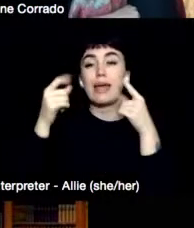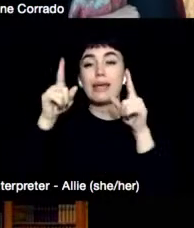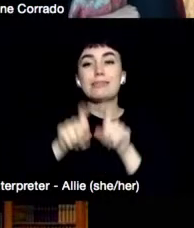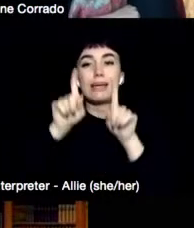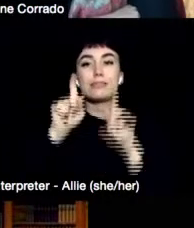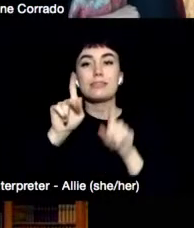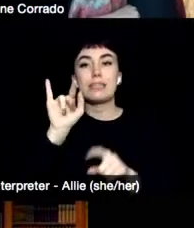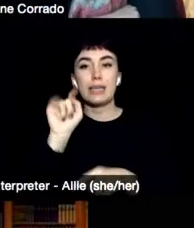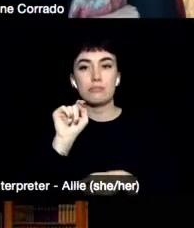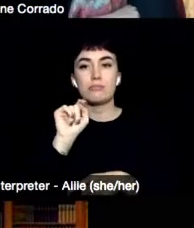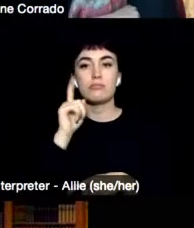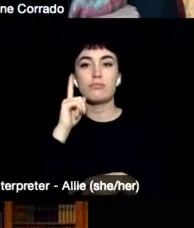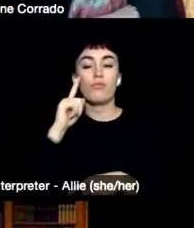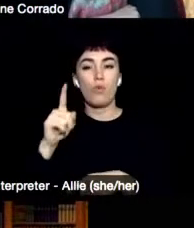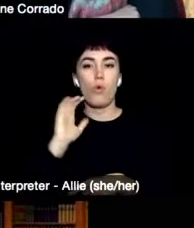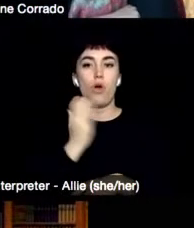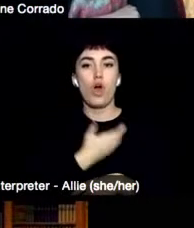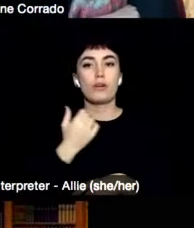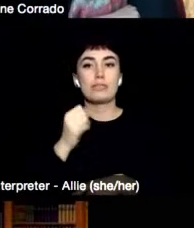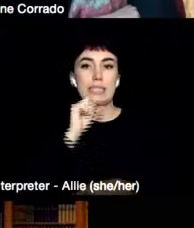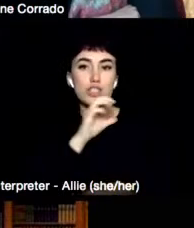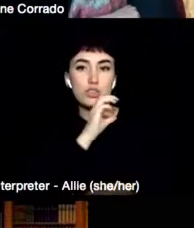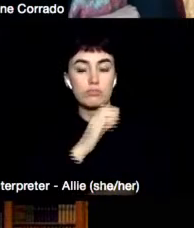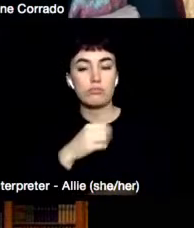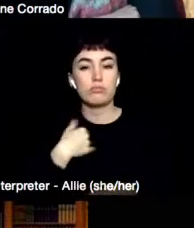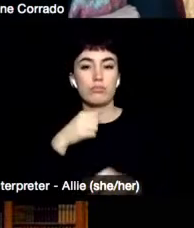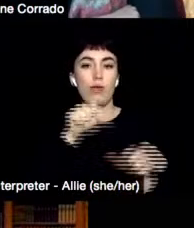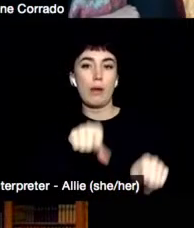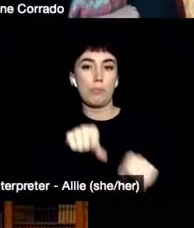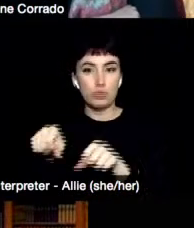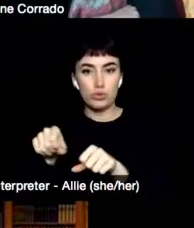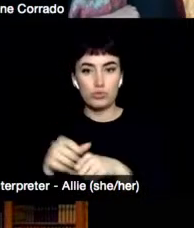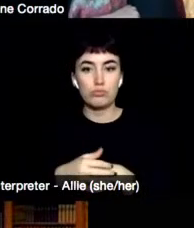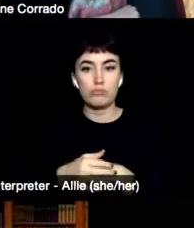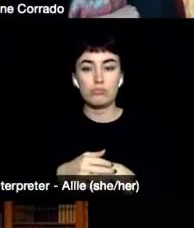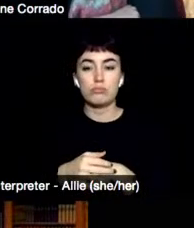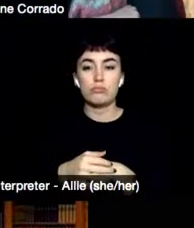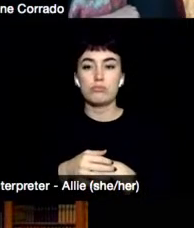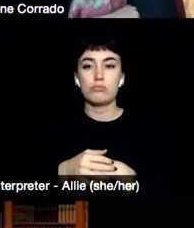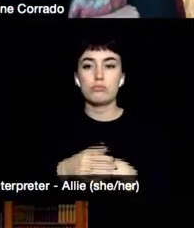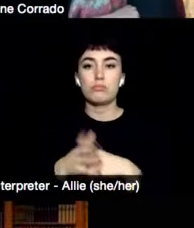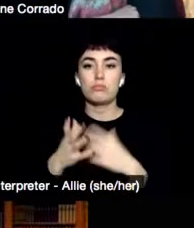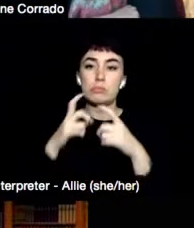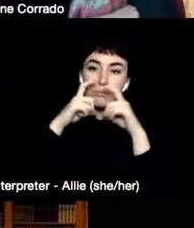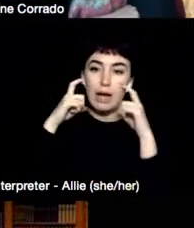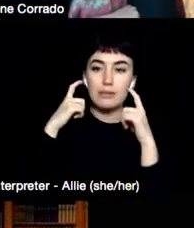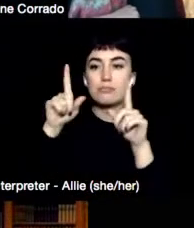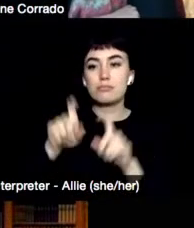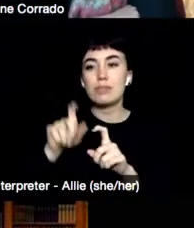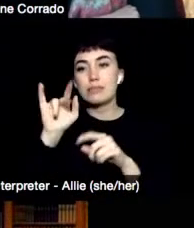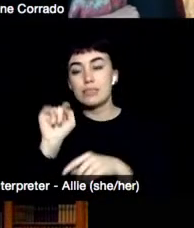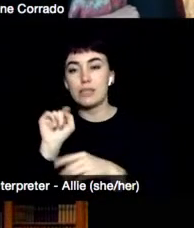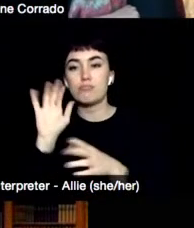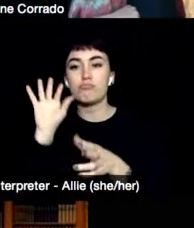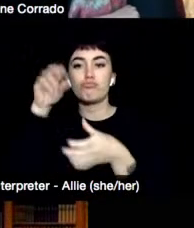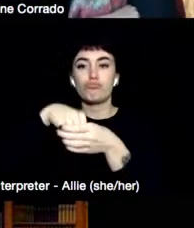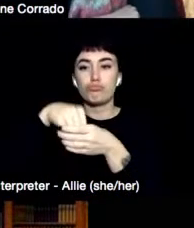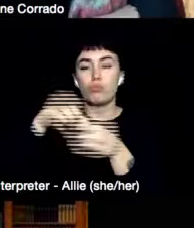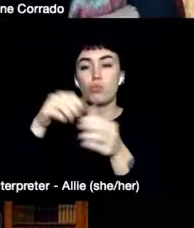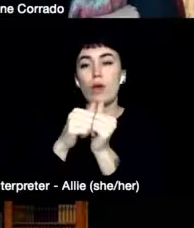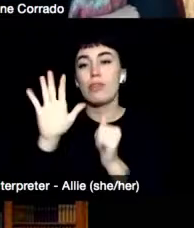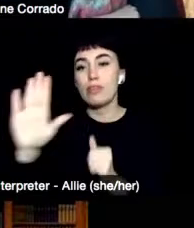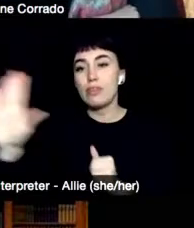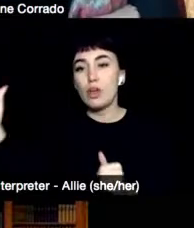kits for our seniors. So we were able to put masks and test kits in with the